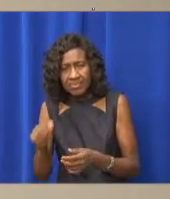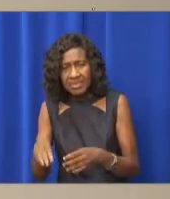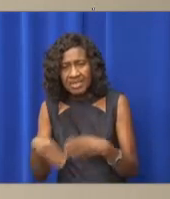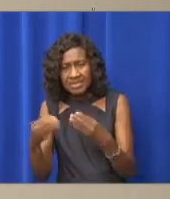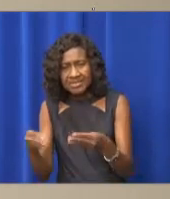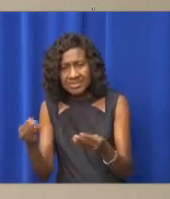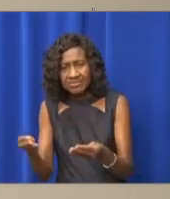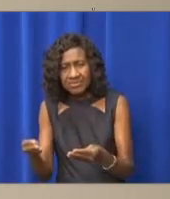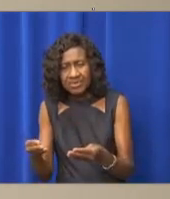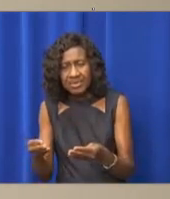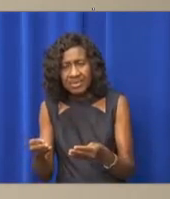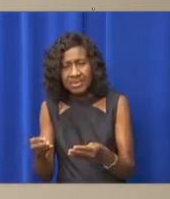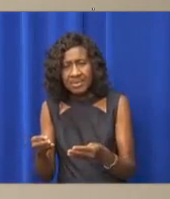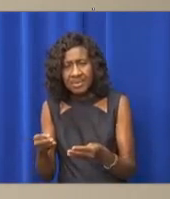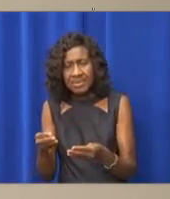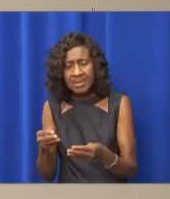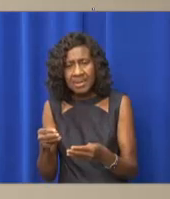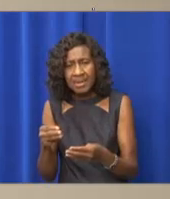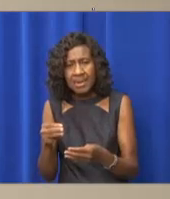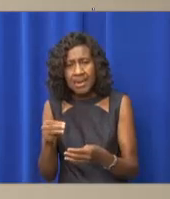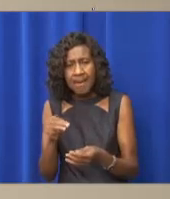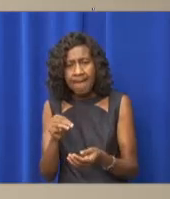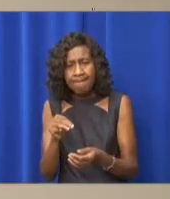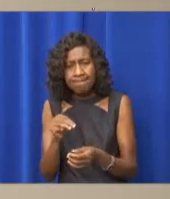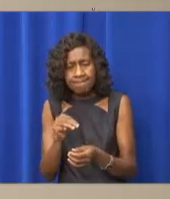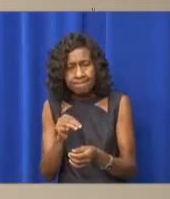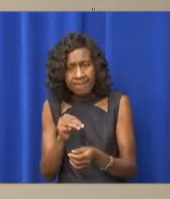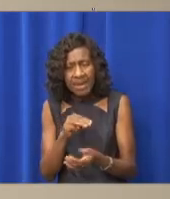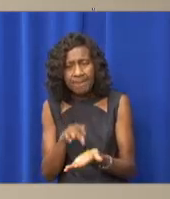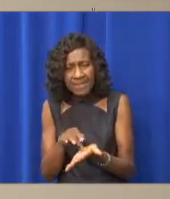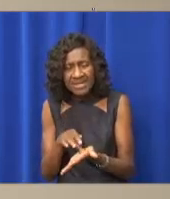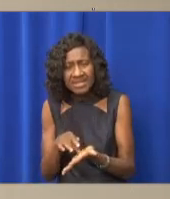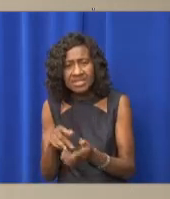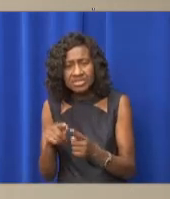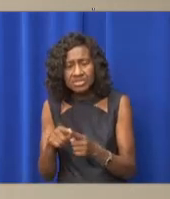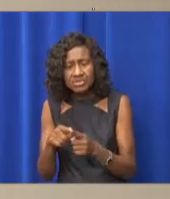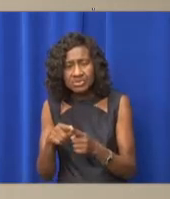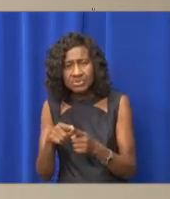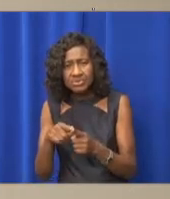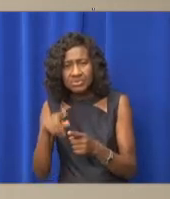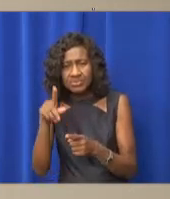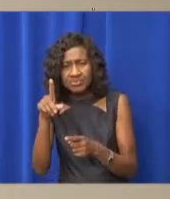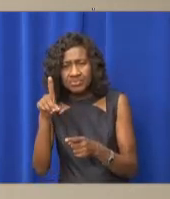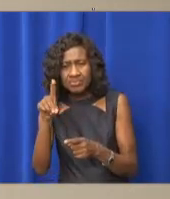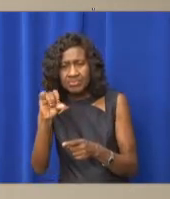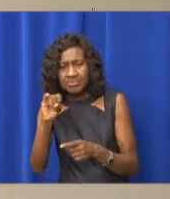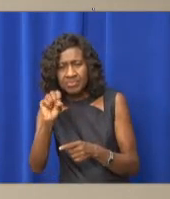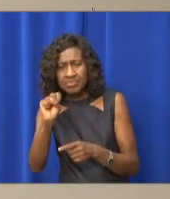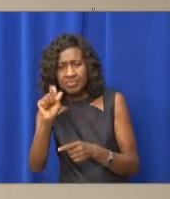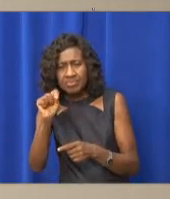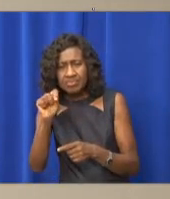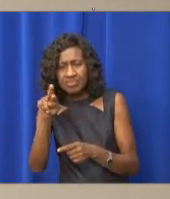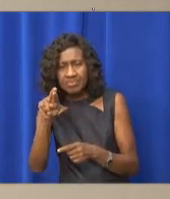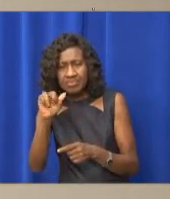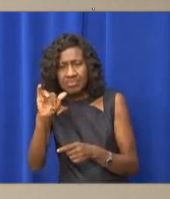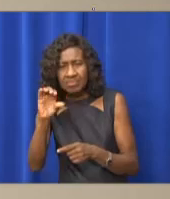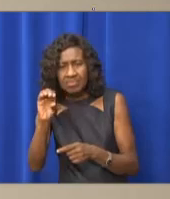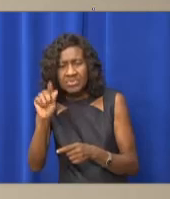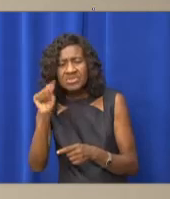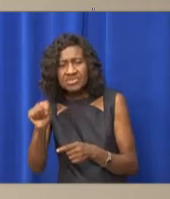at least to the district clinics in each district. And I had that happen this week, which is much